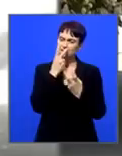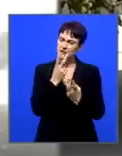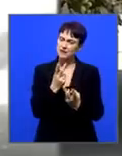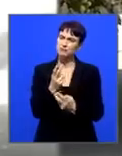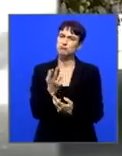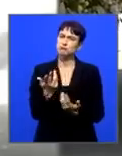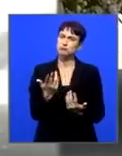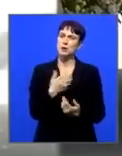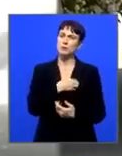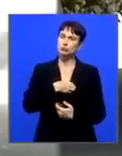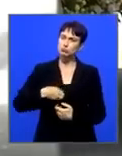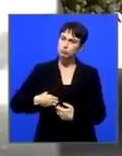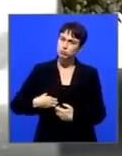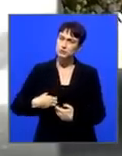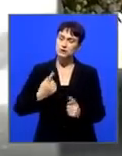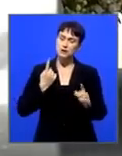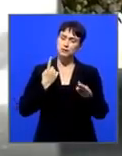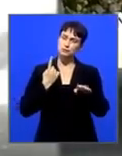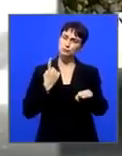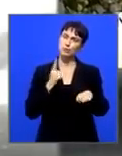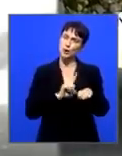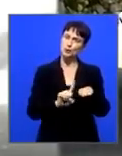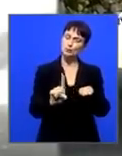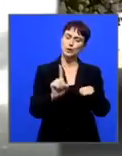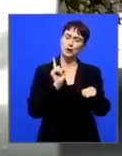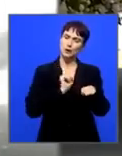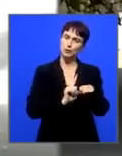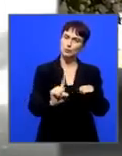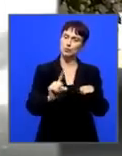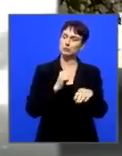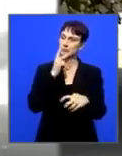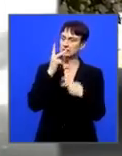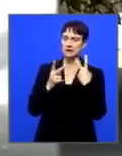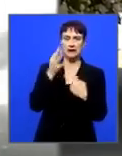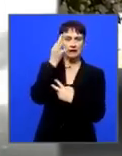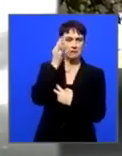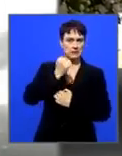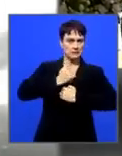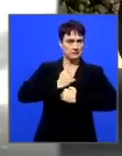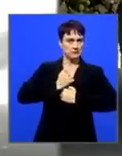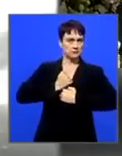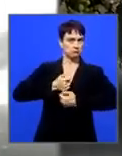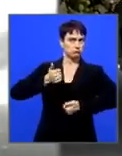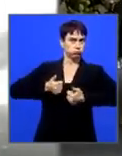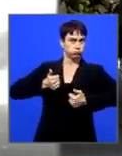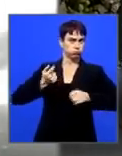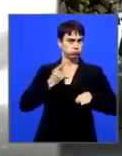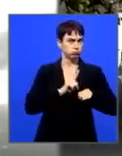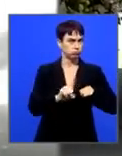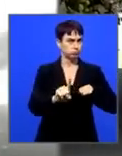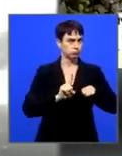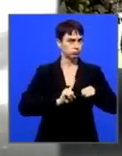presidents, former presidents and other senior officials of our government and